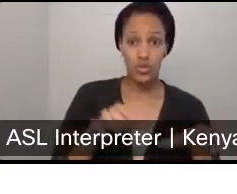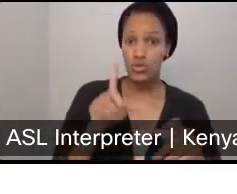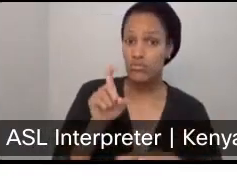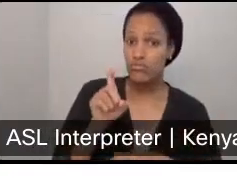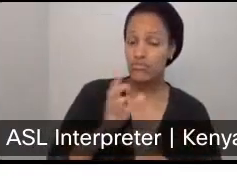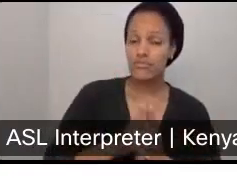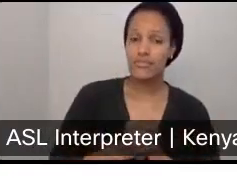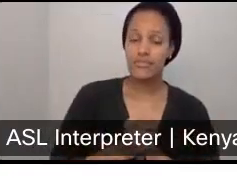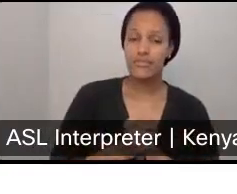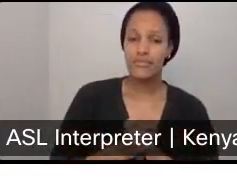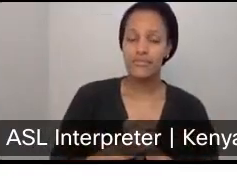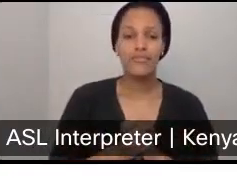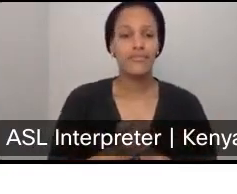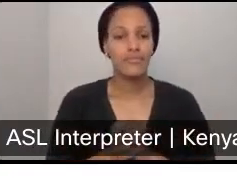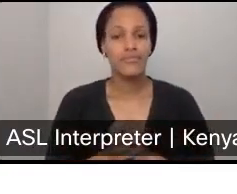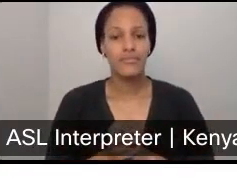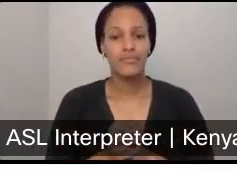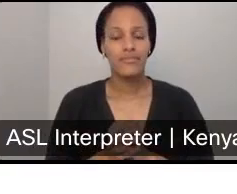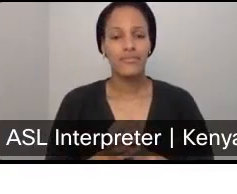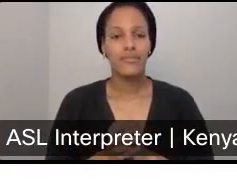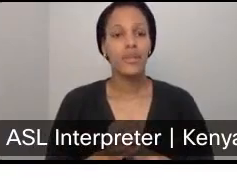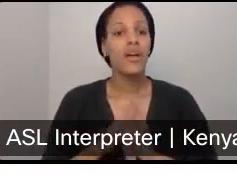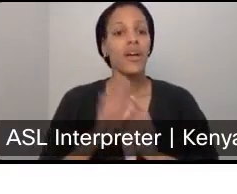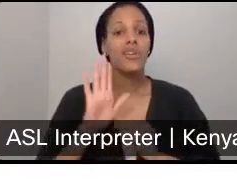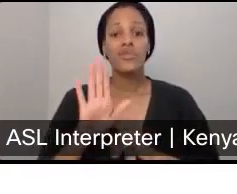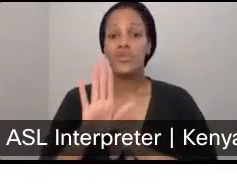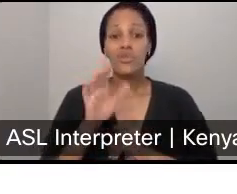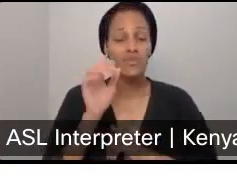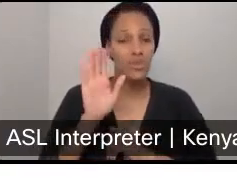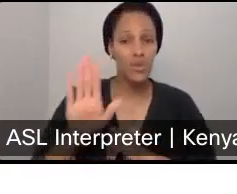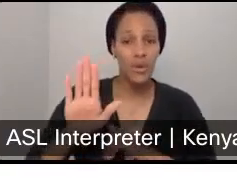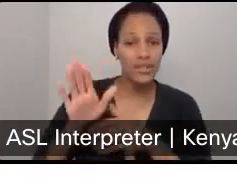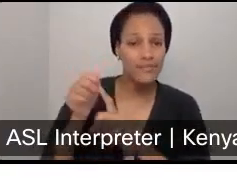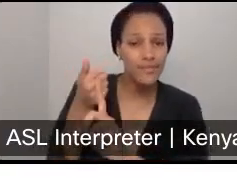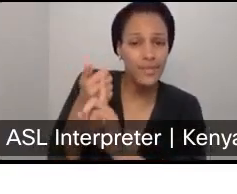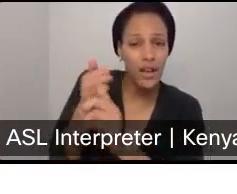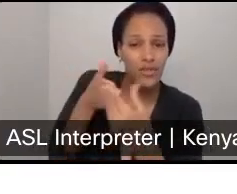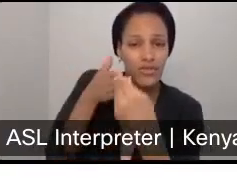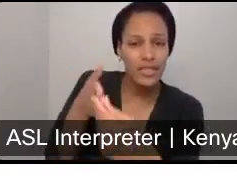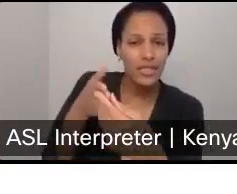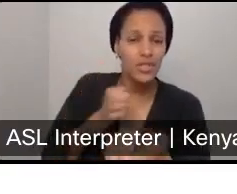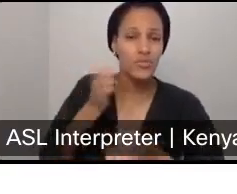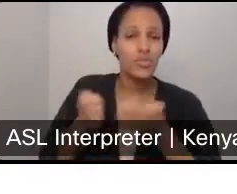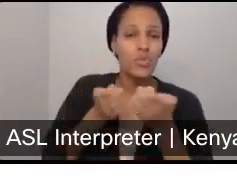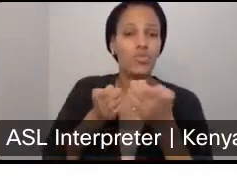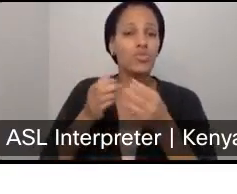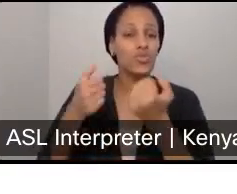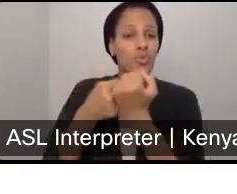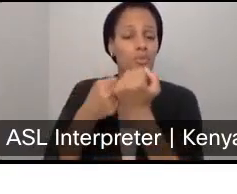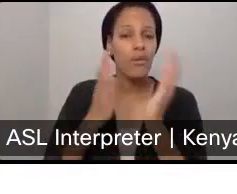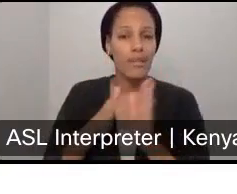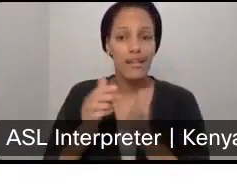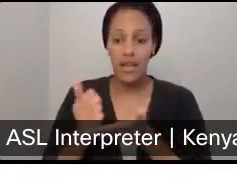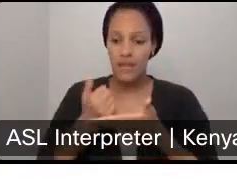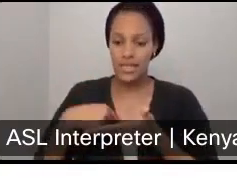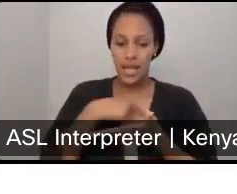Your self-directed emotional support plan asks us to identify what tools,